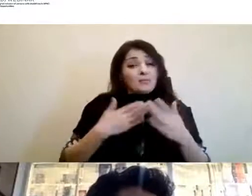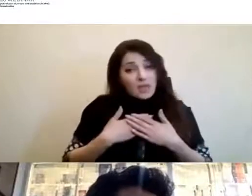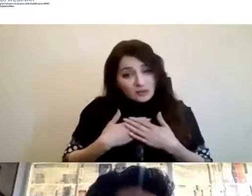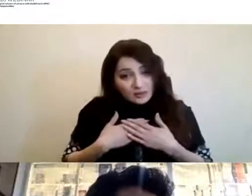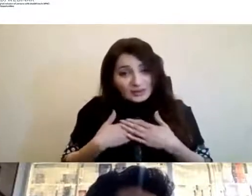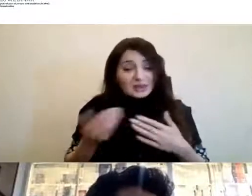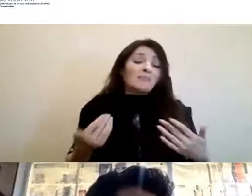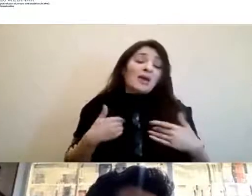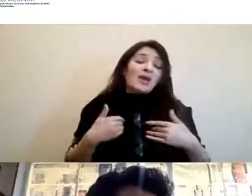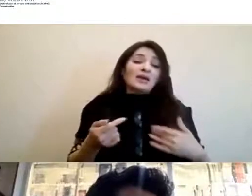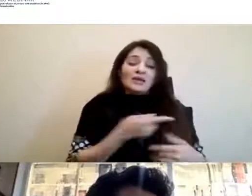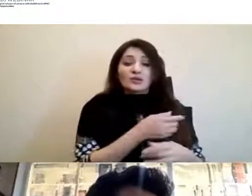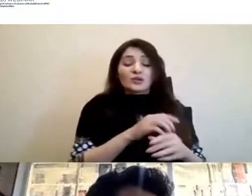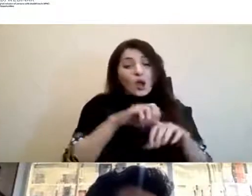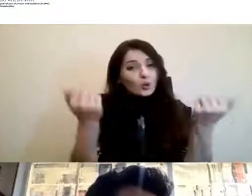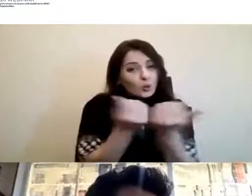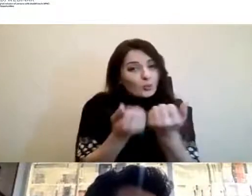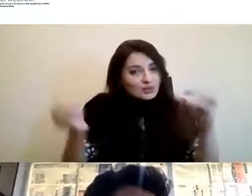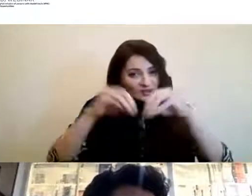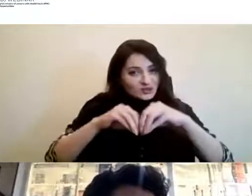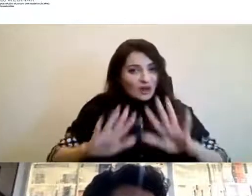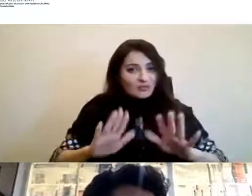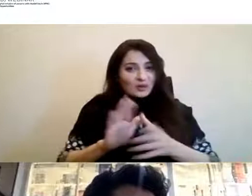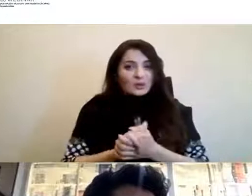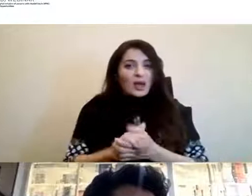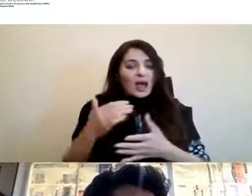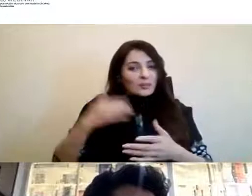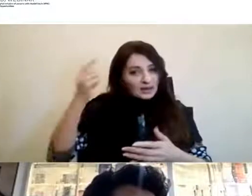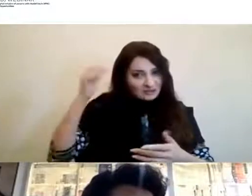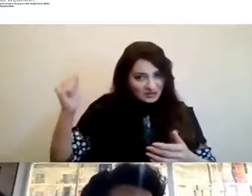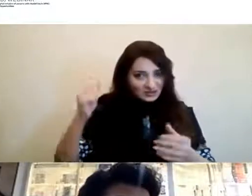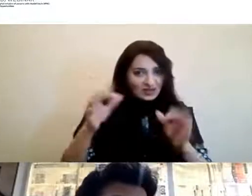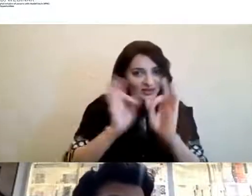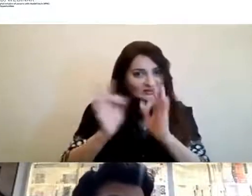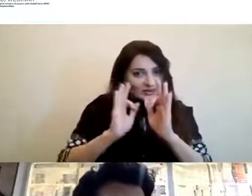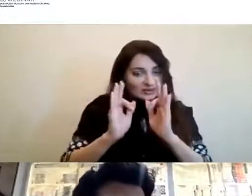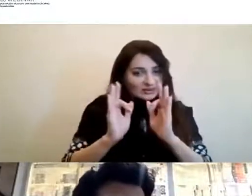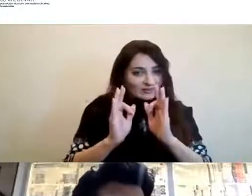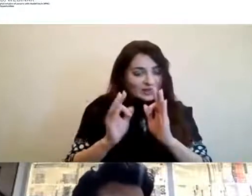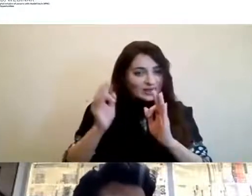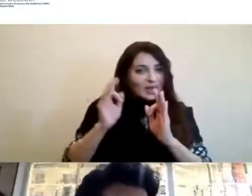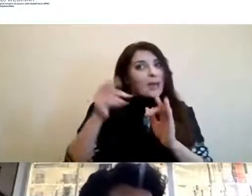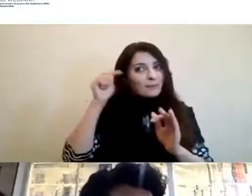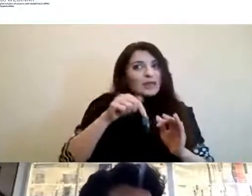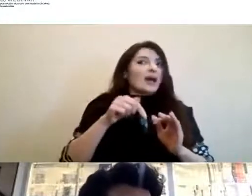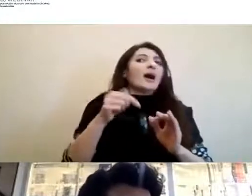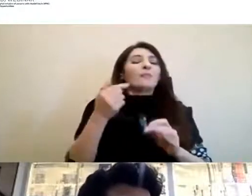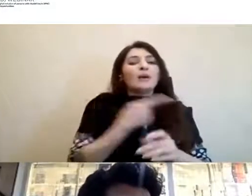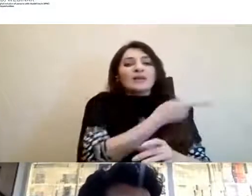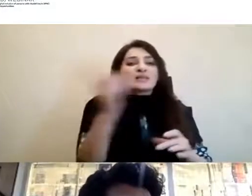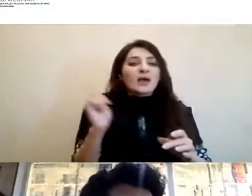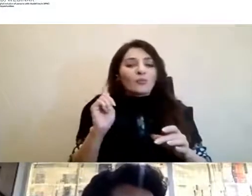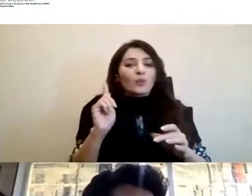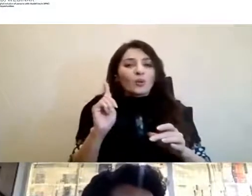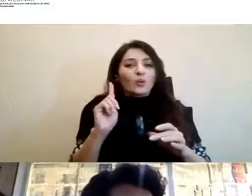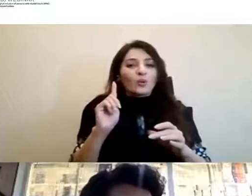of this group. As you heard earlier, our mission at Facebook is to give people the power to build community and bring the world closer